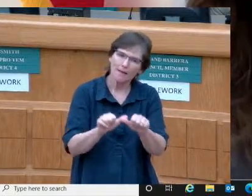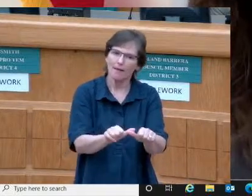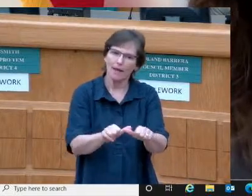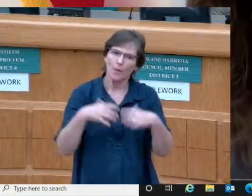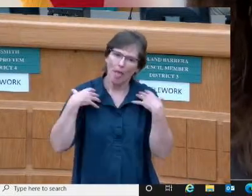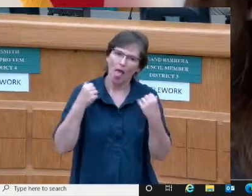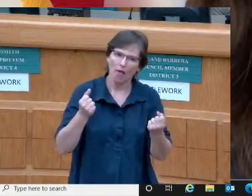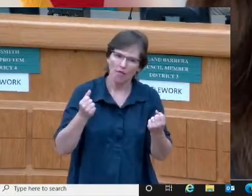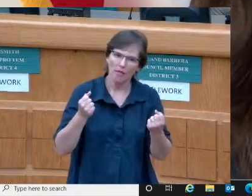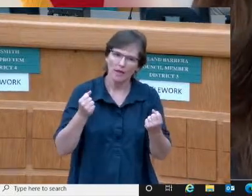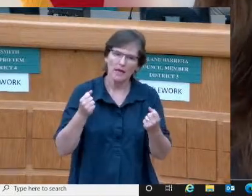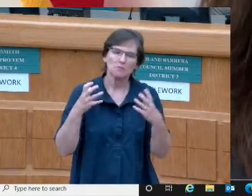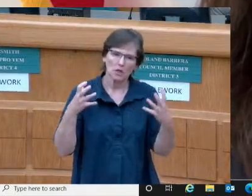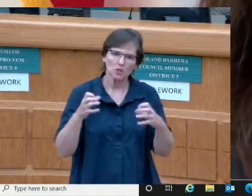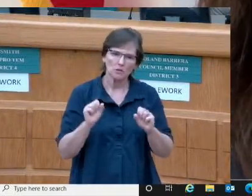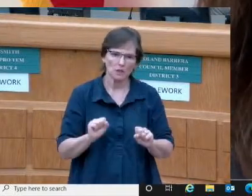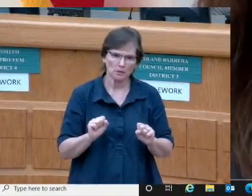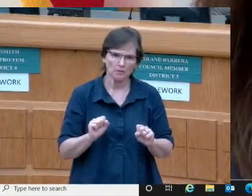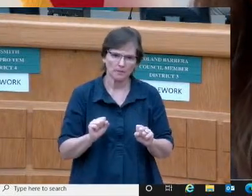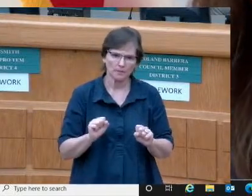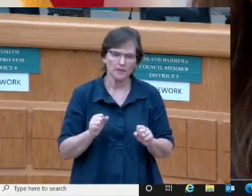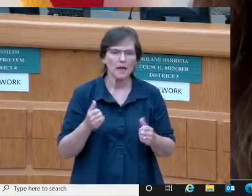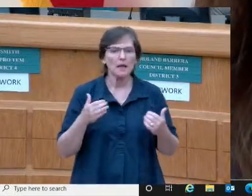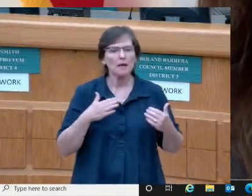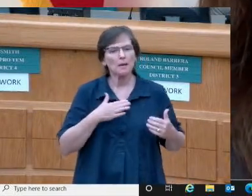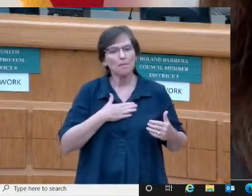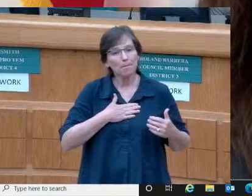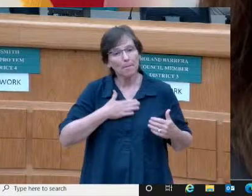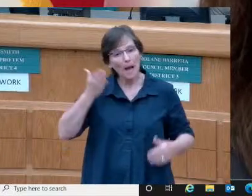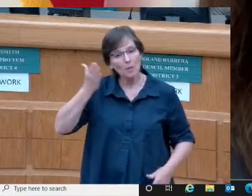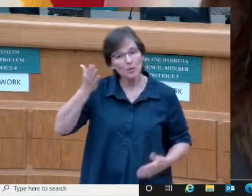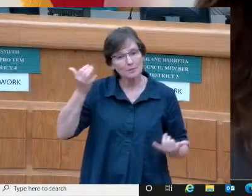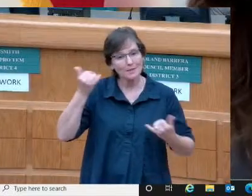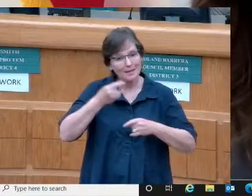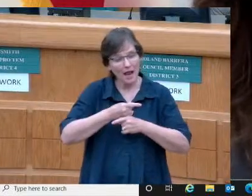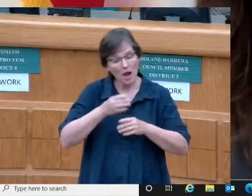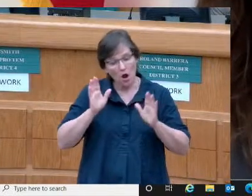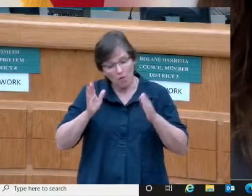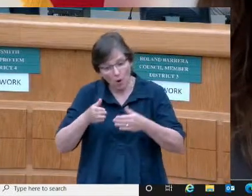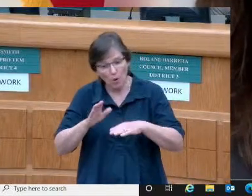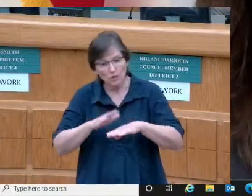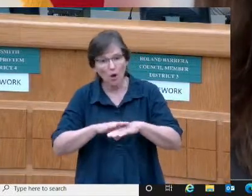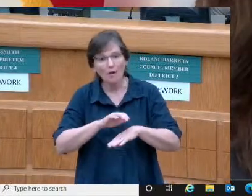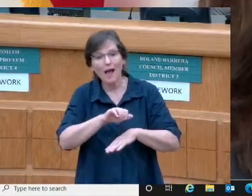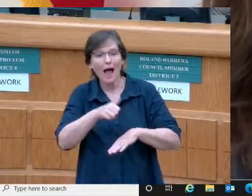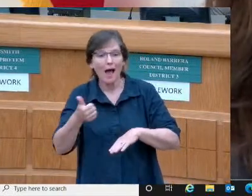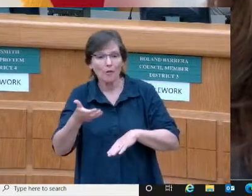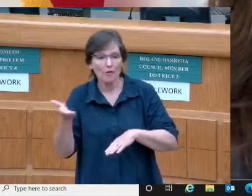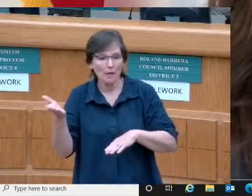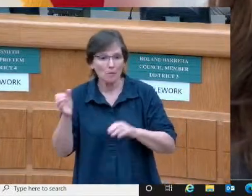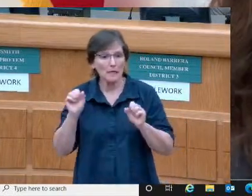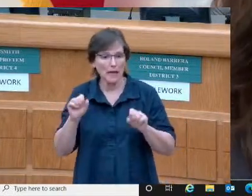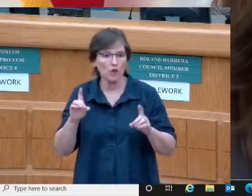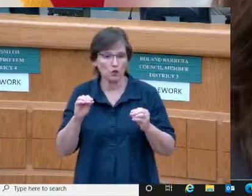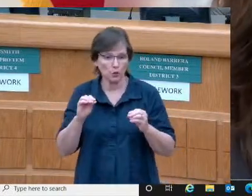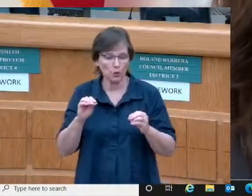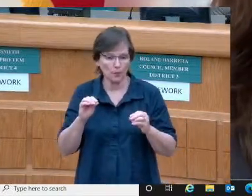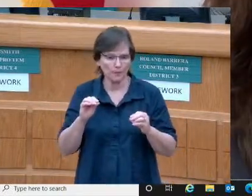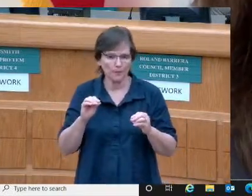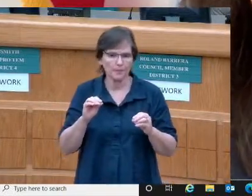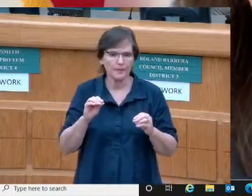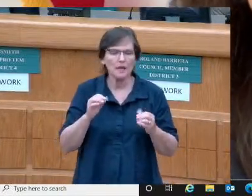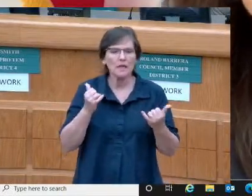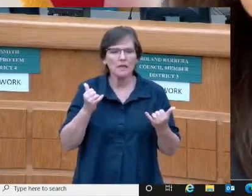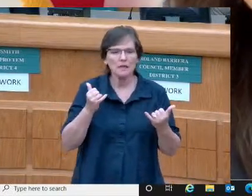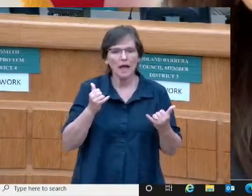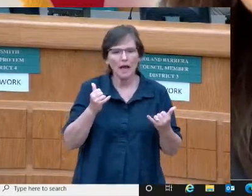my presentation today on another thing that we can do if we find ourselves in a particular predicament. So today I want to